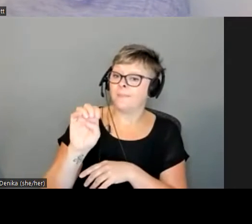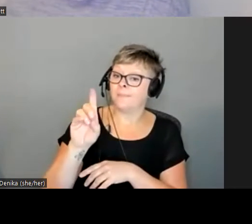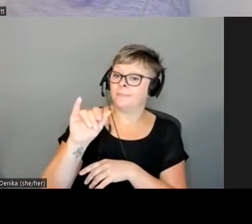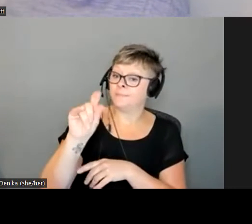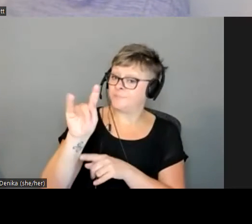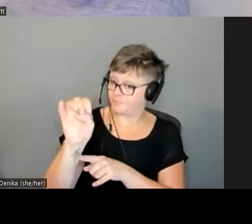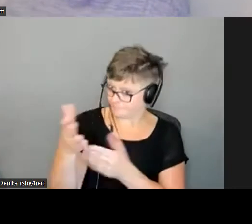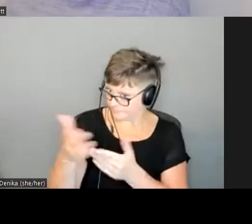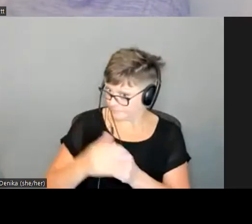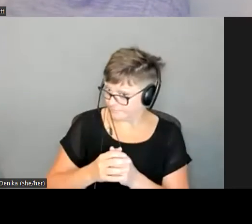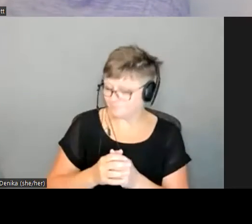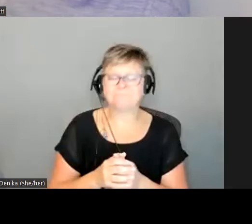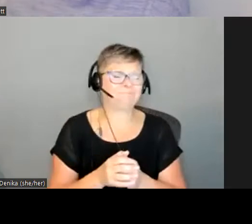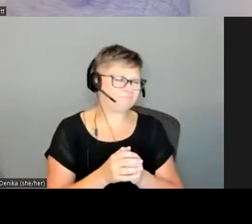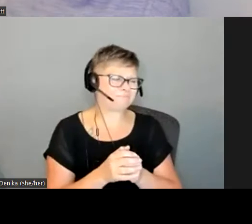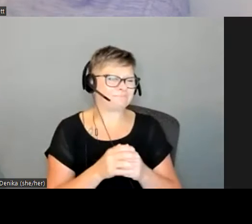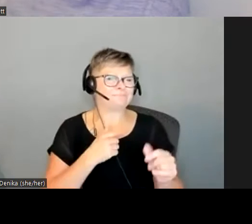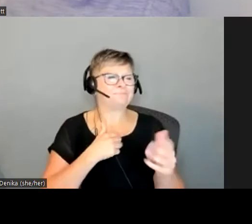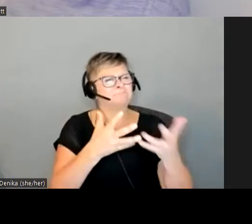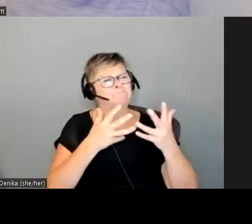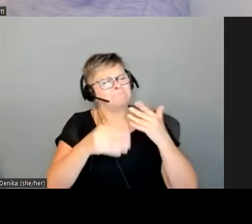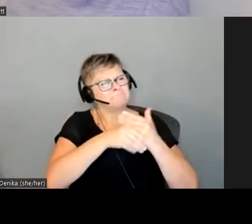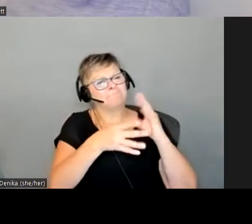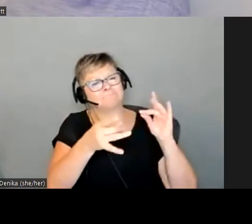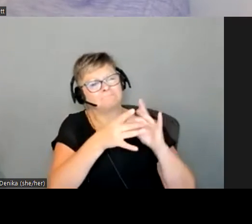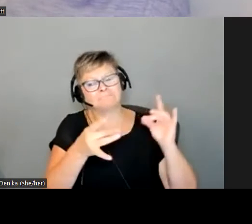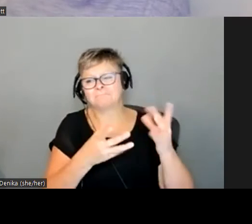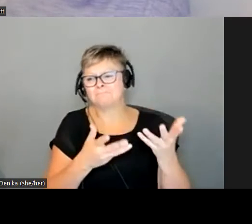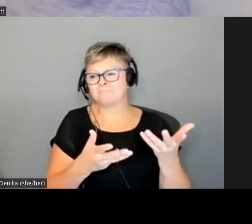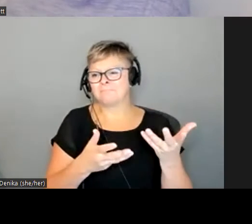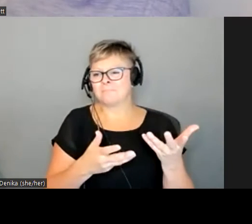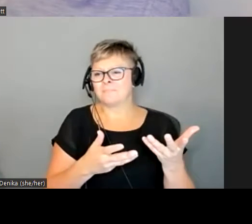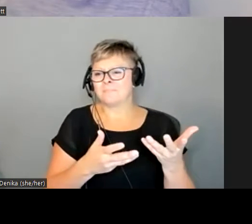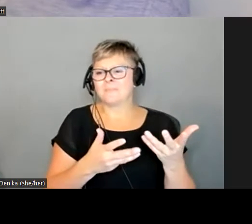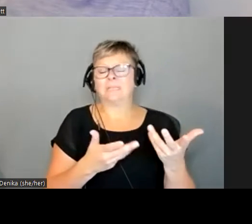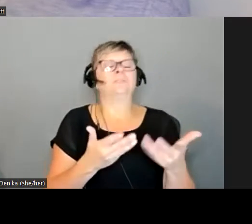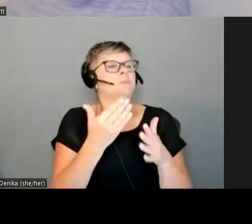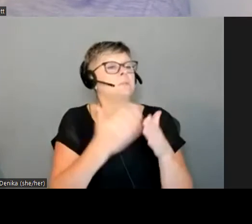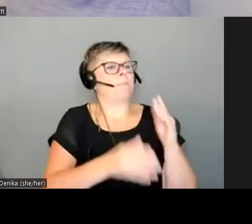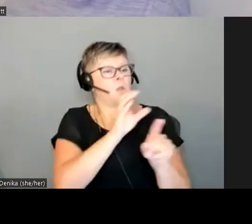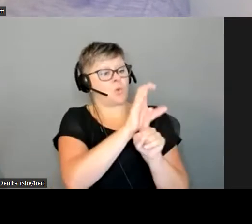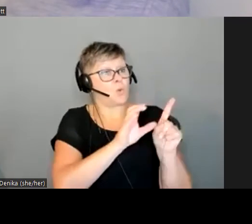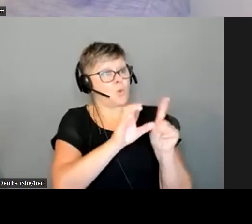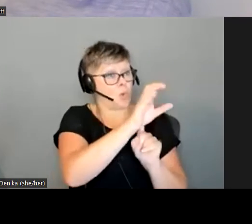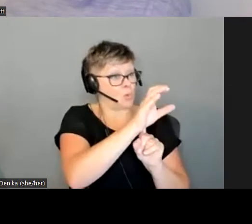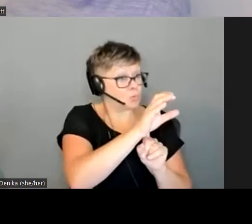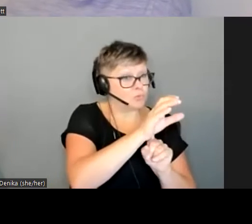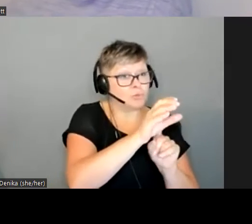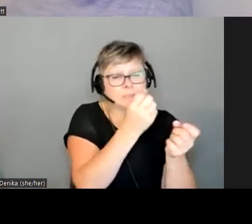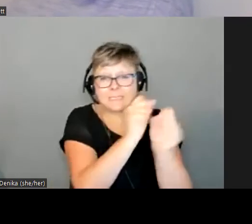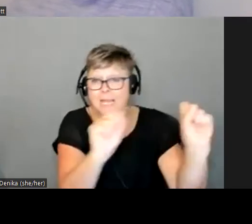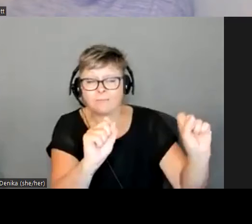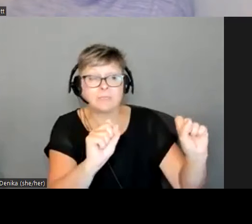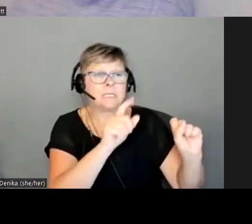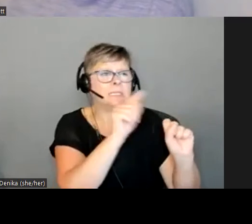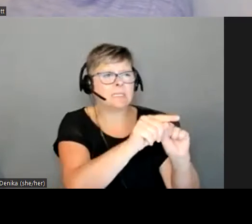that, because I know that there's been growing conversations around matters of, you know, cultural competency, cultural safety, to